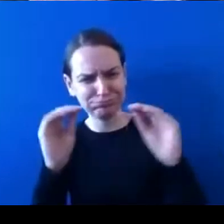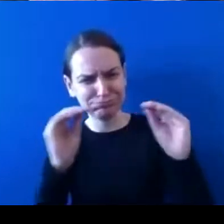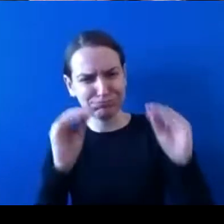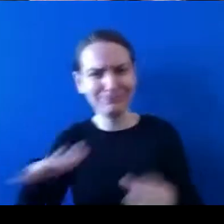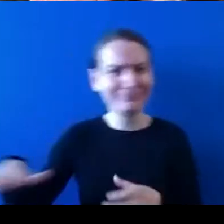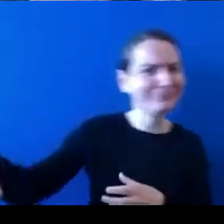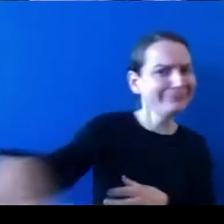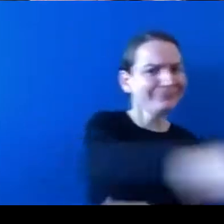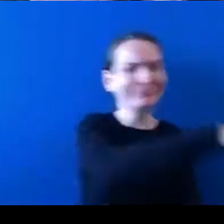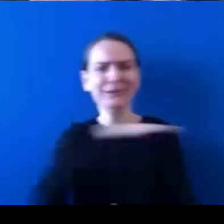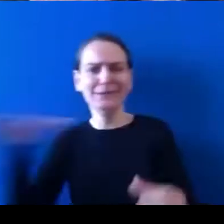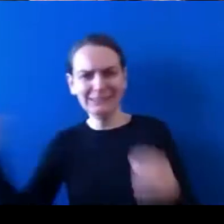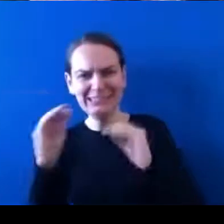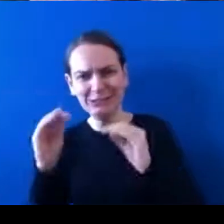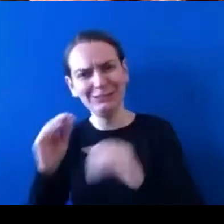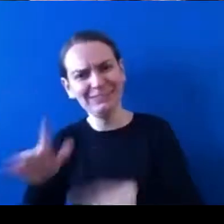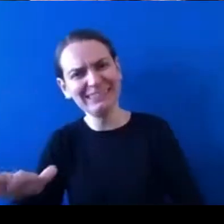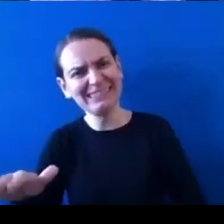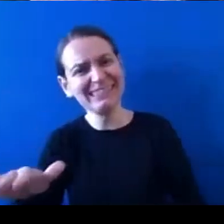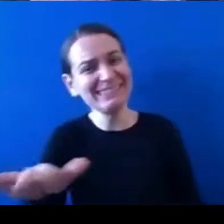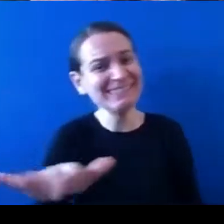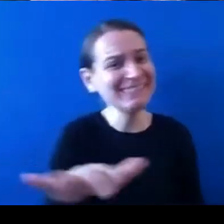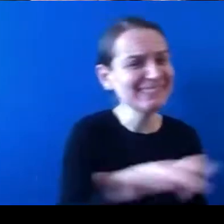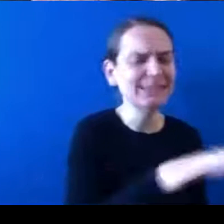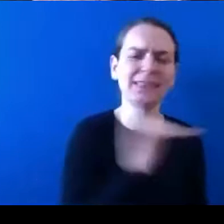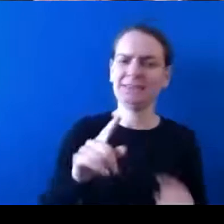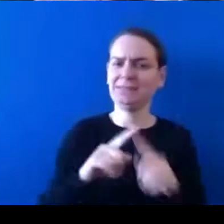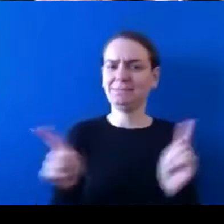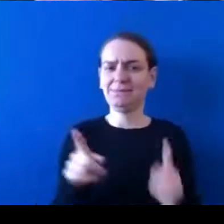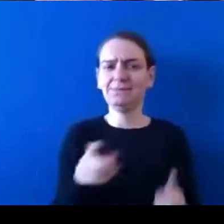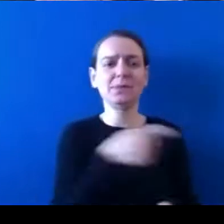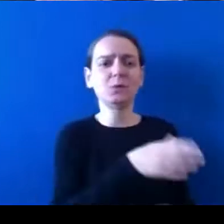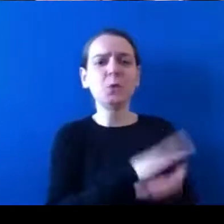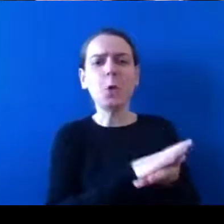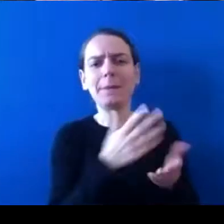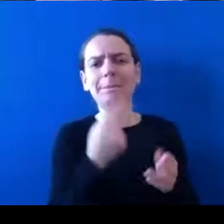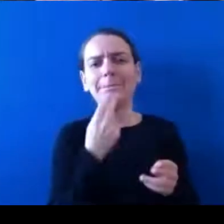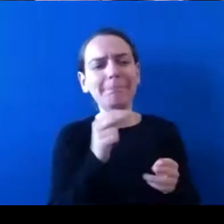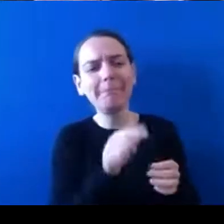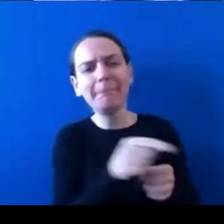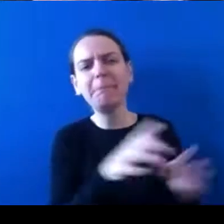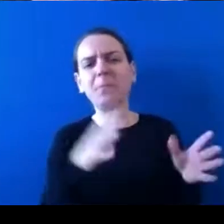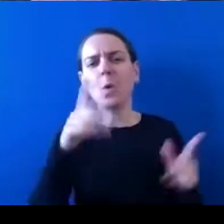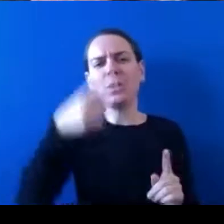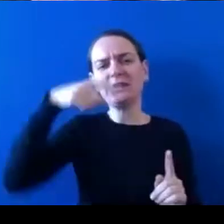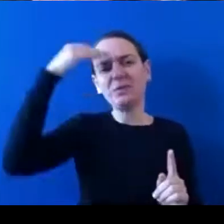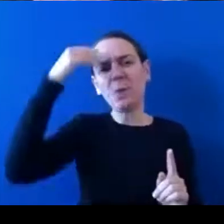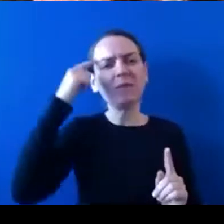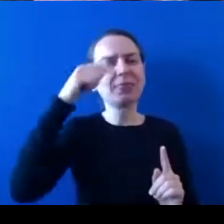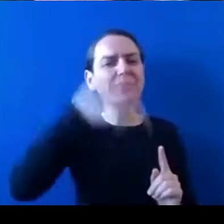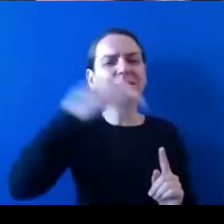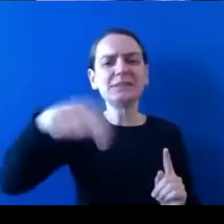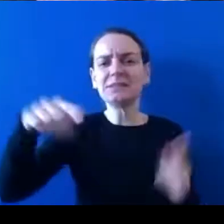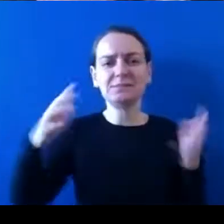and travel in weather conditions such as rain, snow, cold, or wind. The photograph